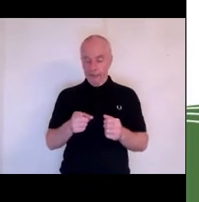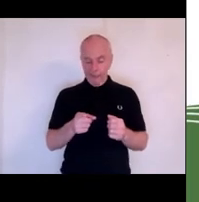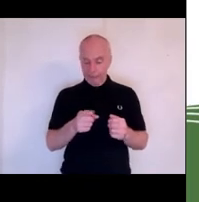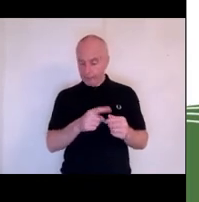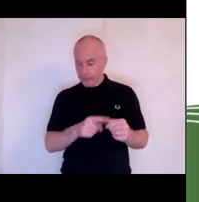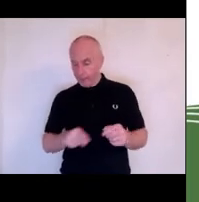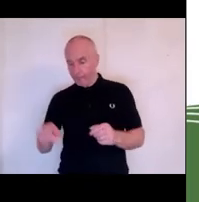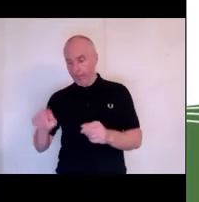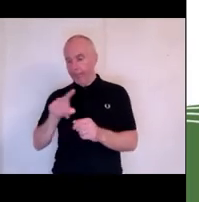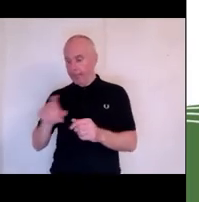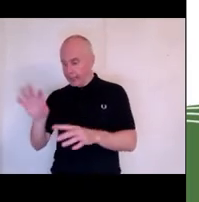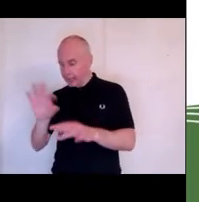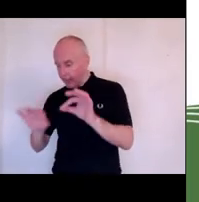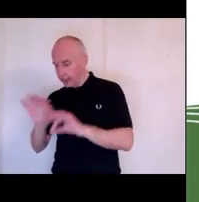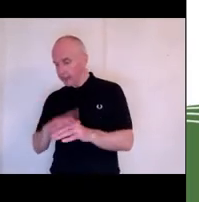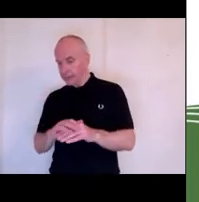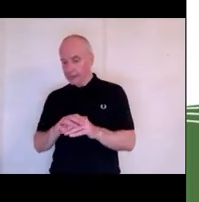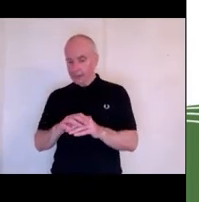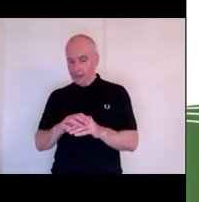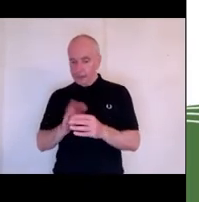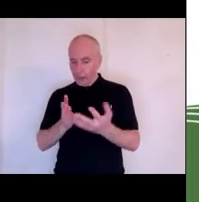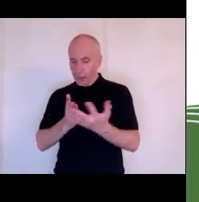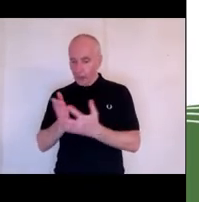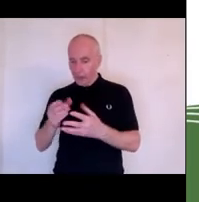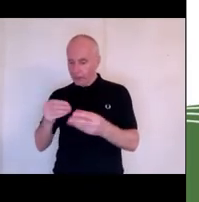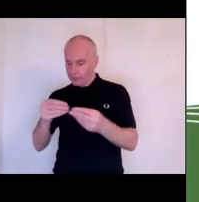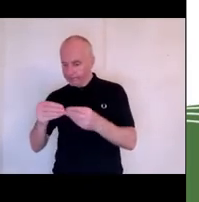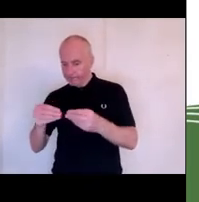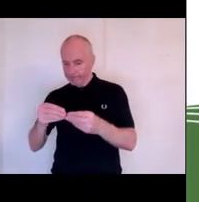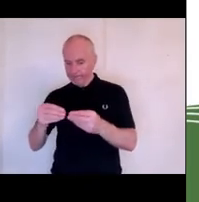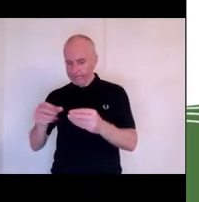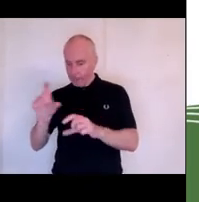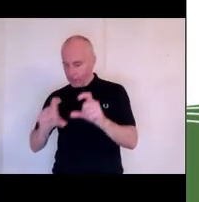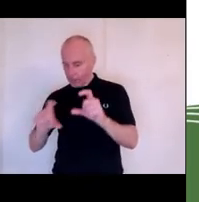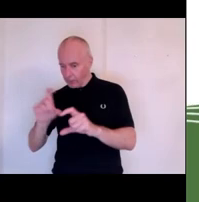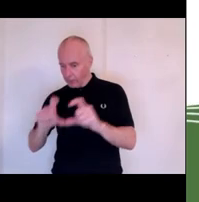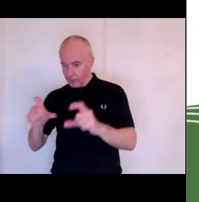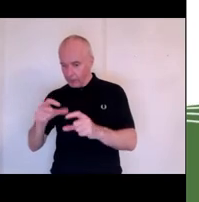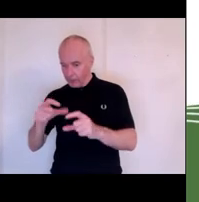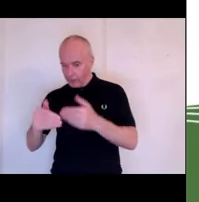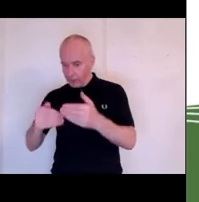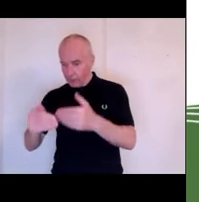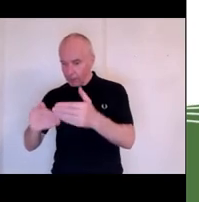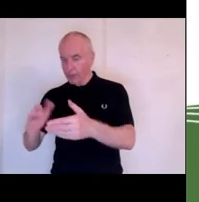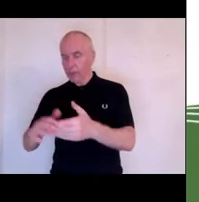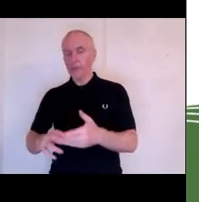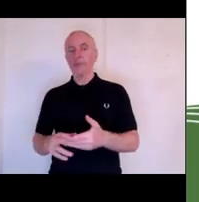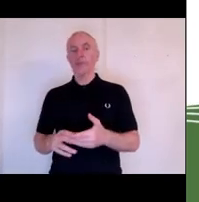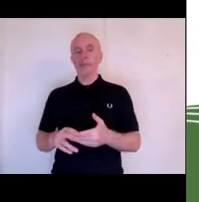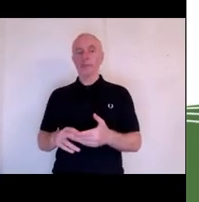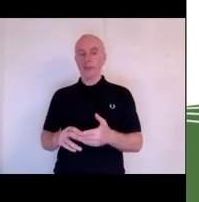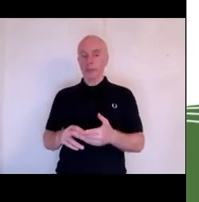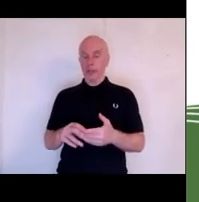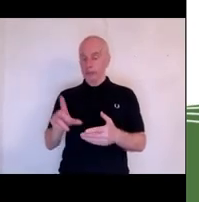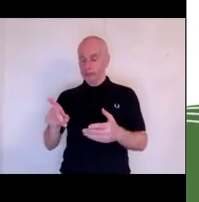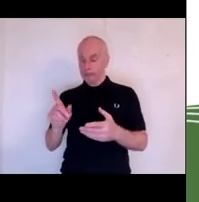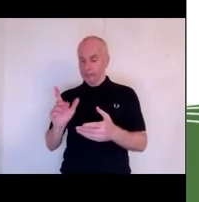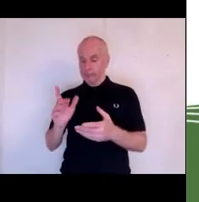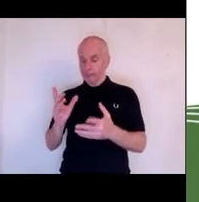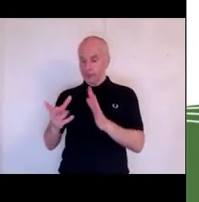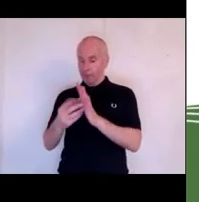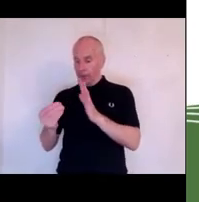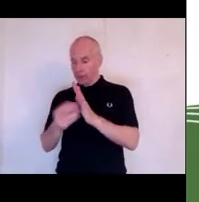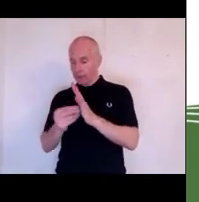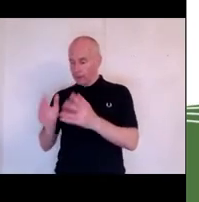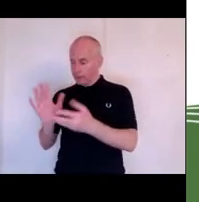We run the codes, we see what the computational models predict, and we take some experiments of the same models. So for example,